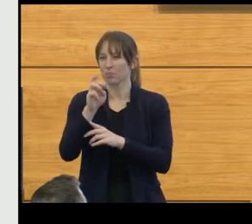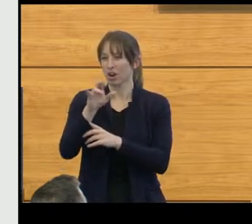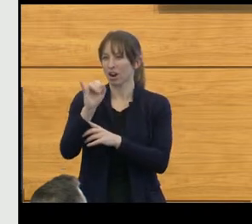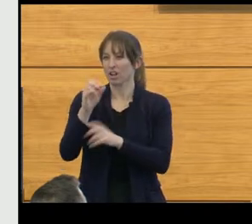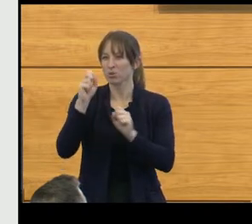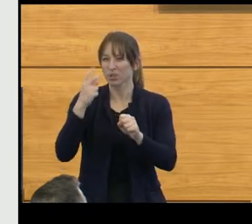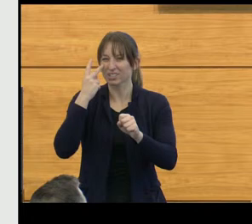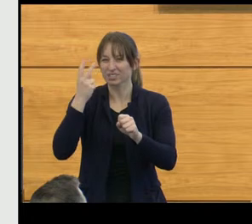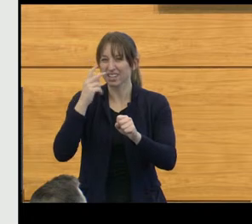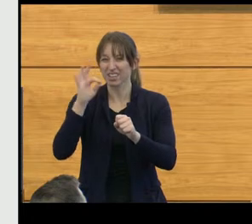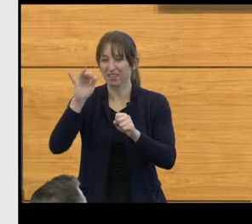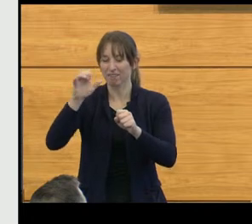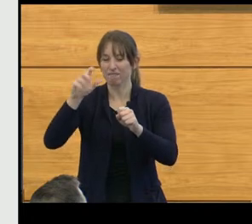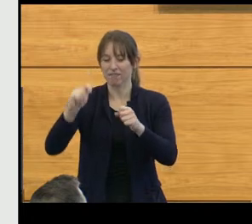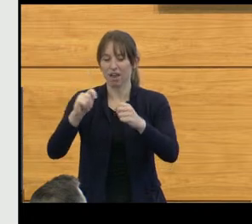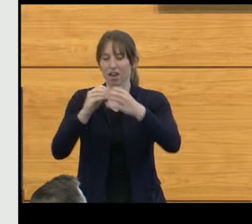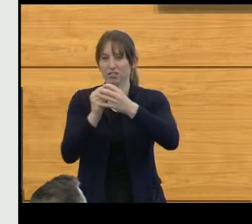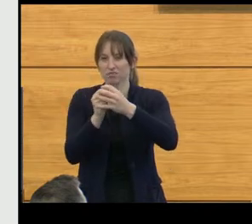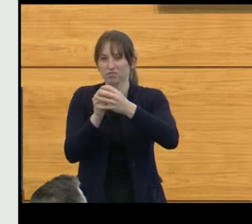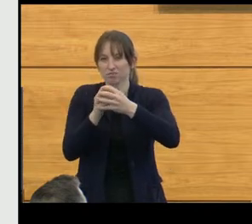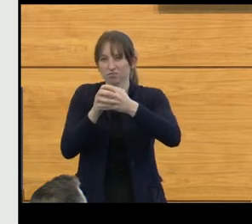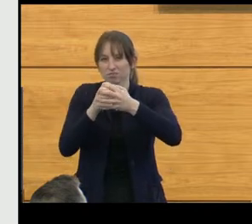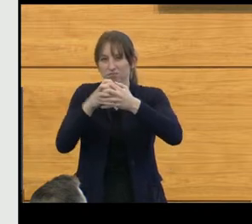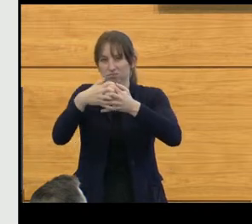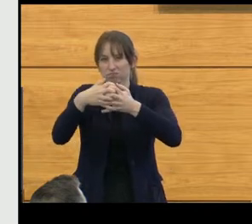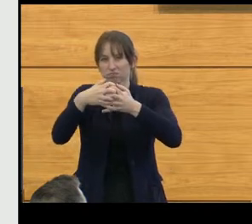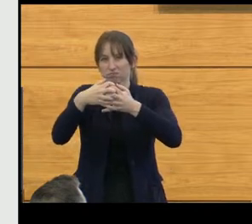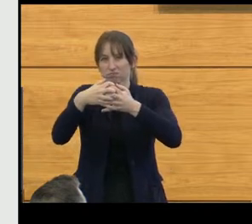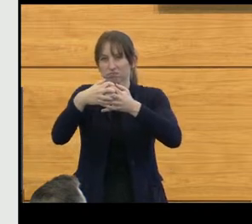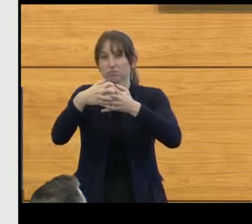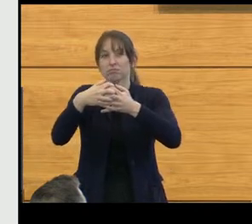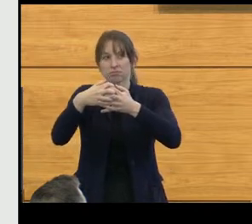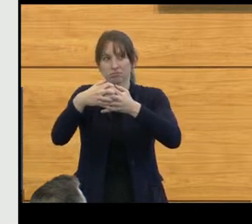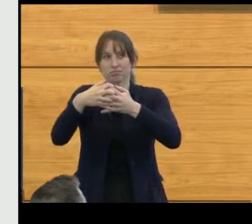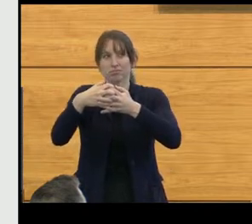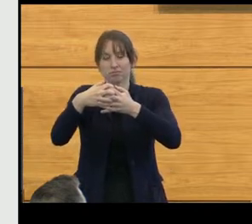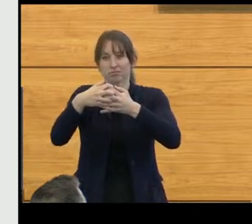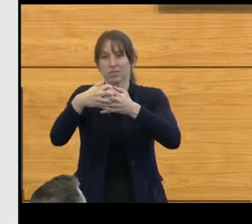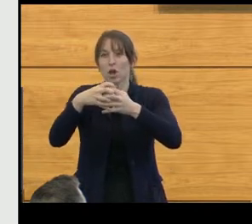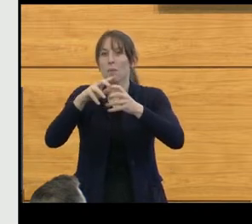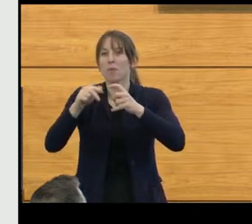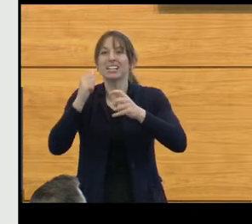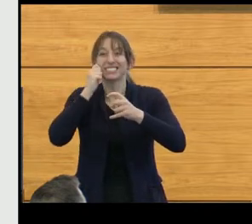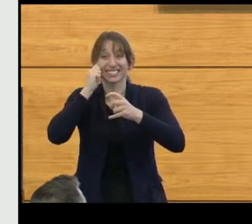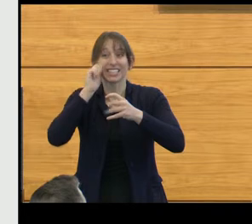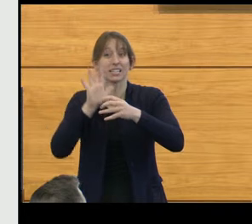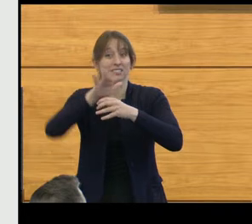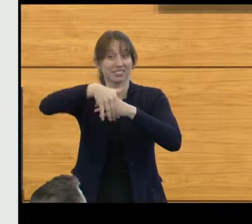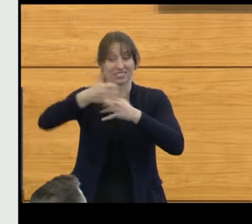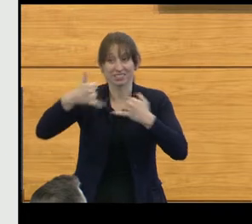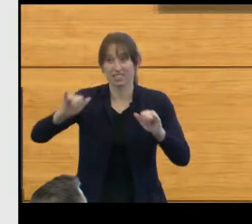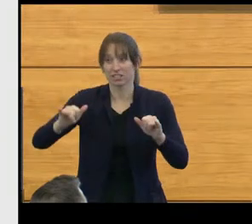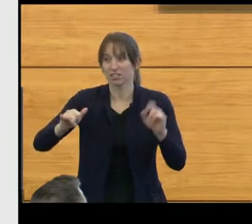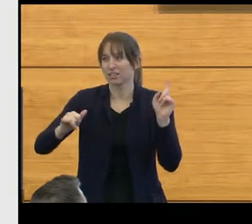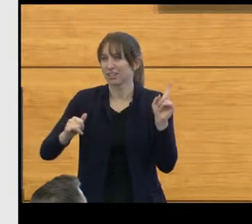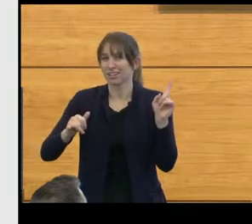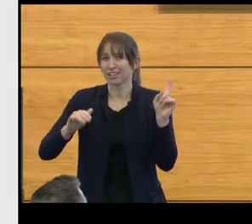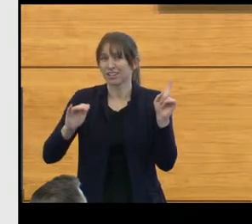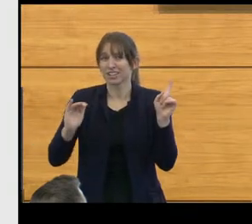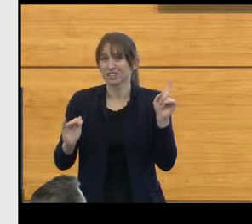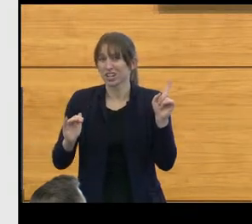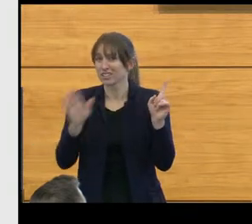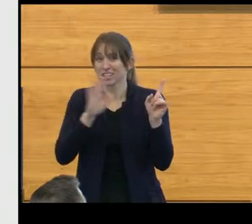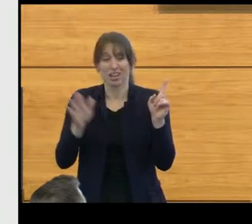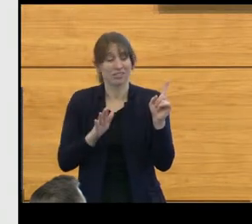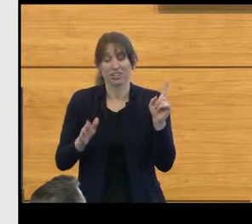infiltrating through an area of opening of fascia, but it's closed over with skin. This child's never going to develop